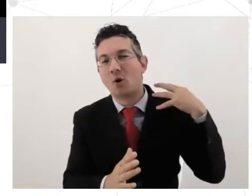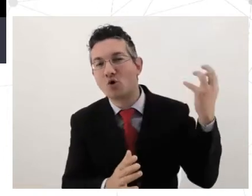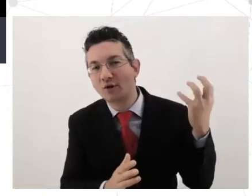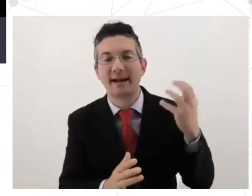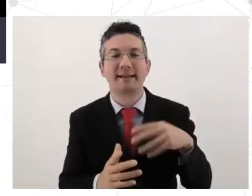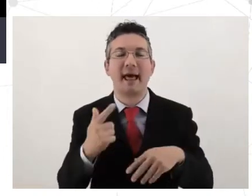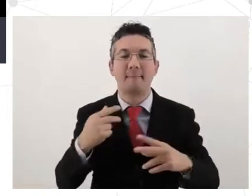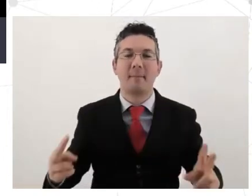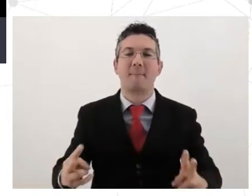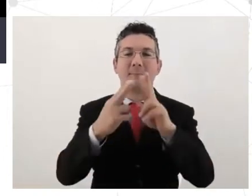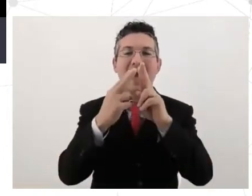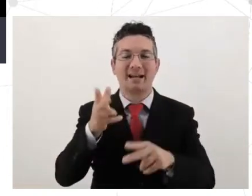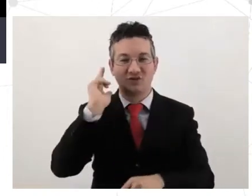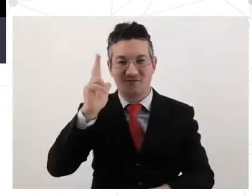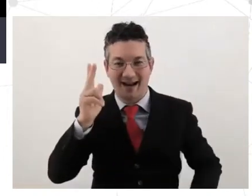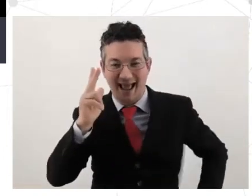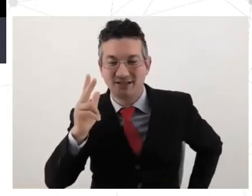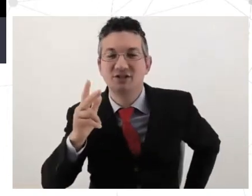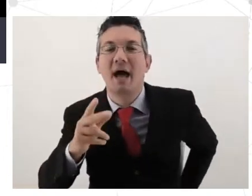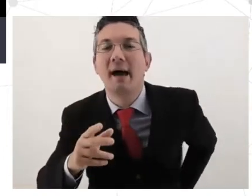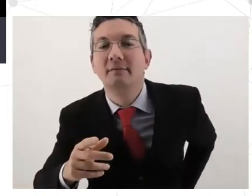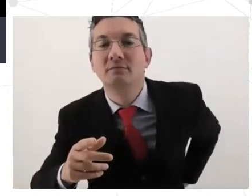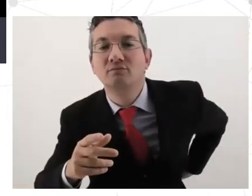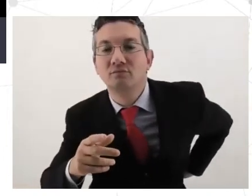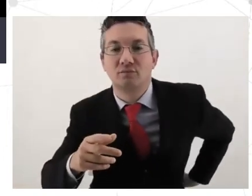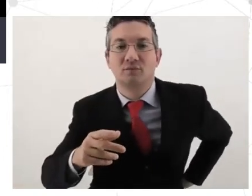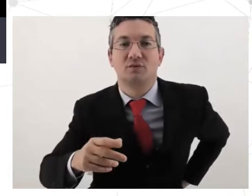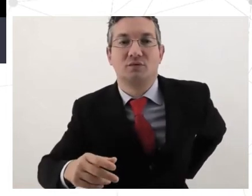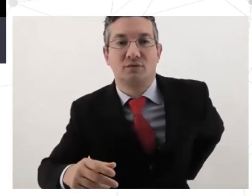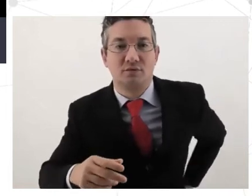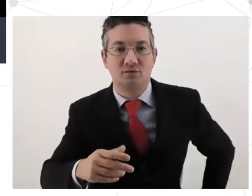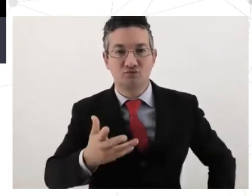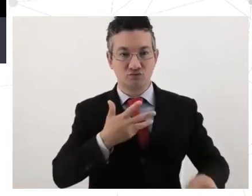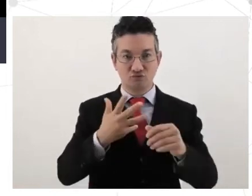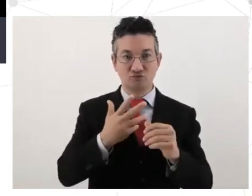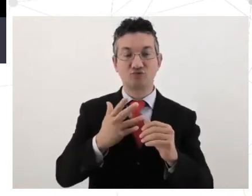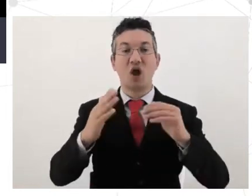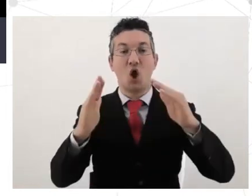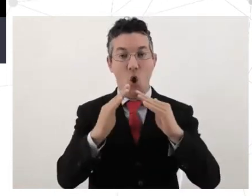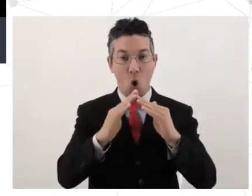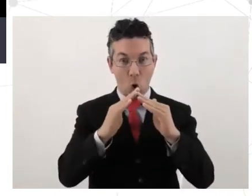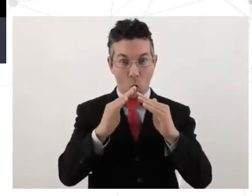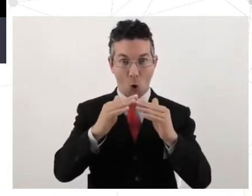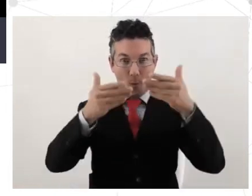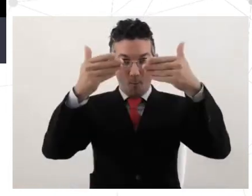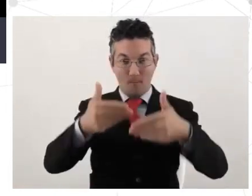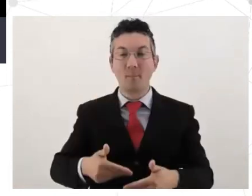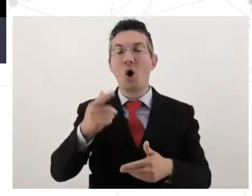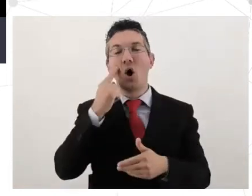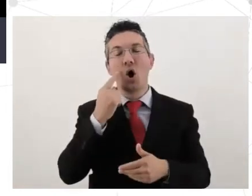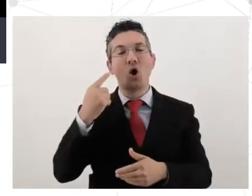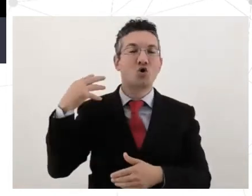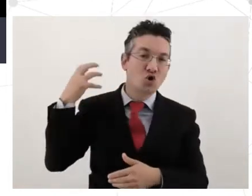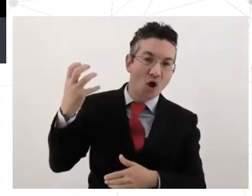You do this by going to the Explore Nearby button or filter for a list of public transit locations nearby the virtual